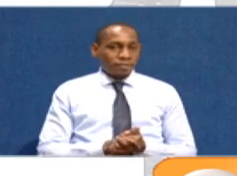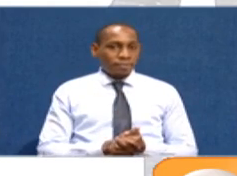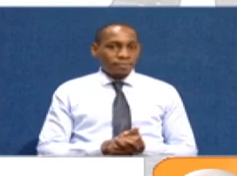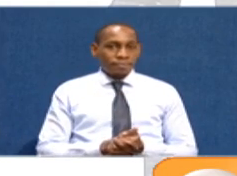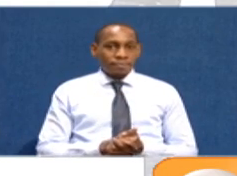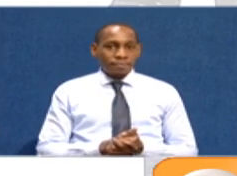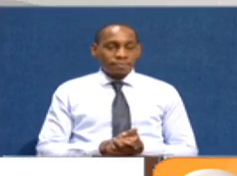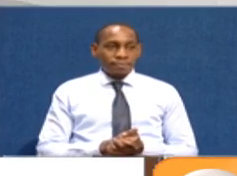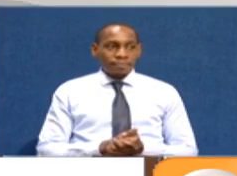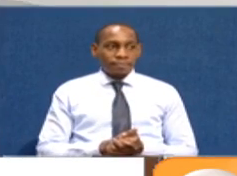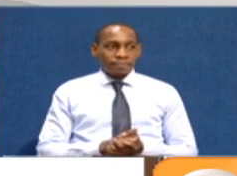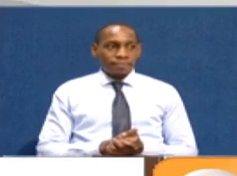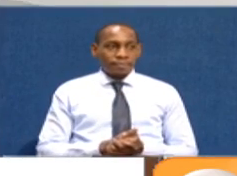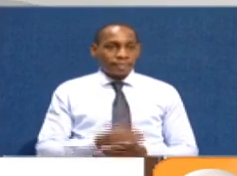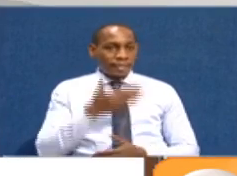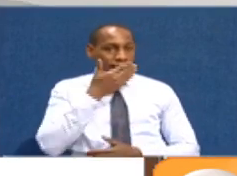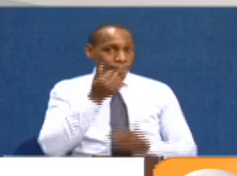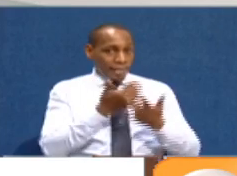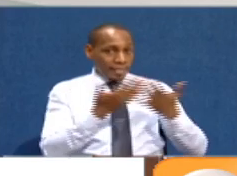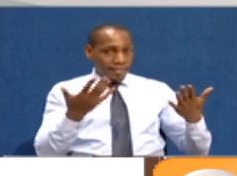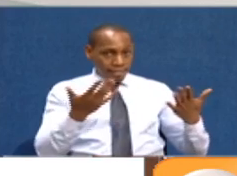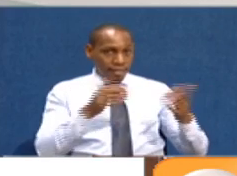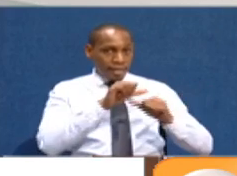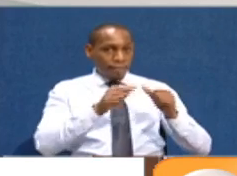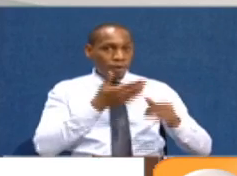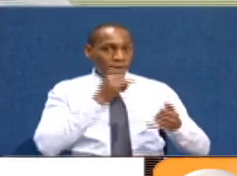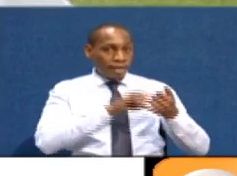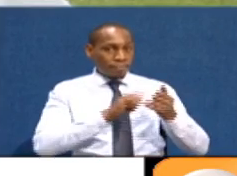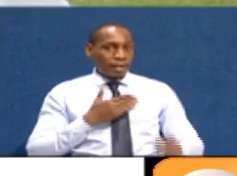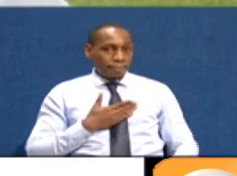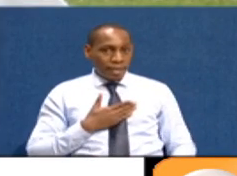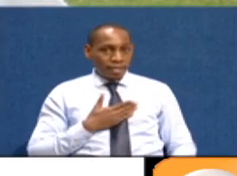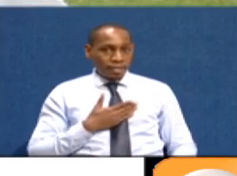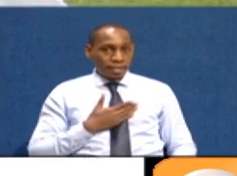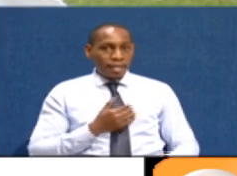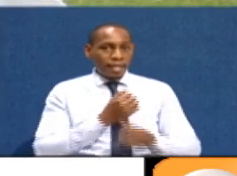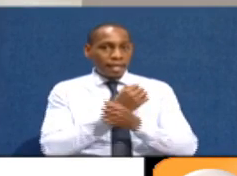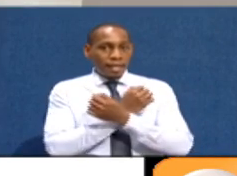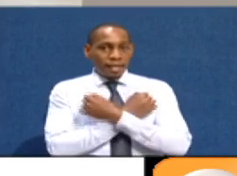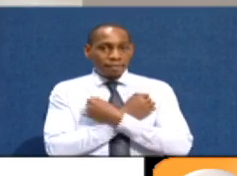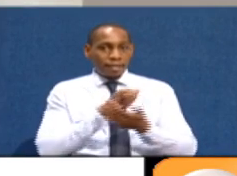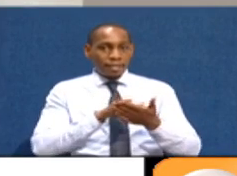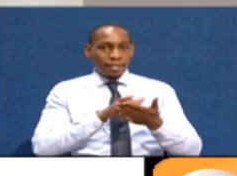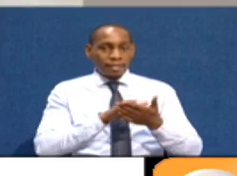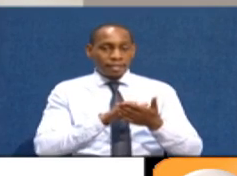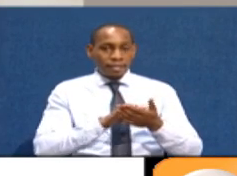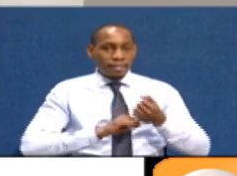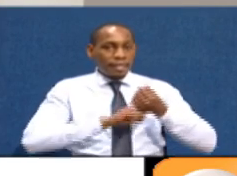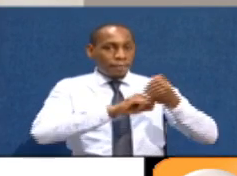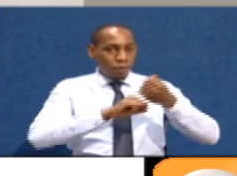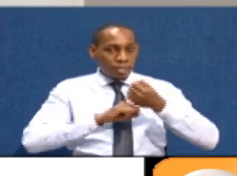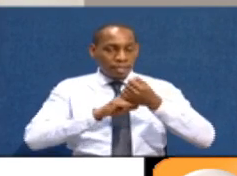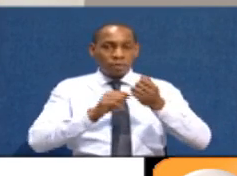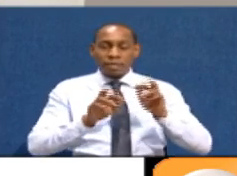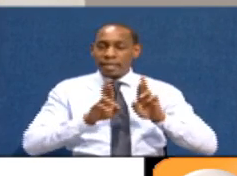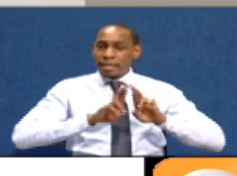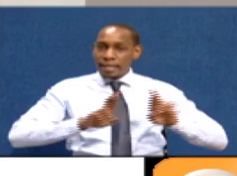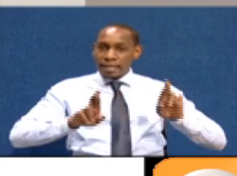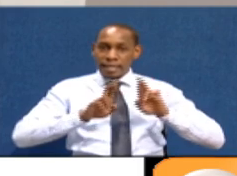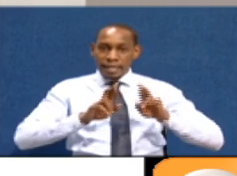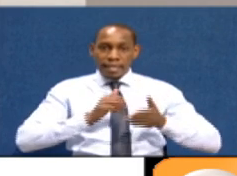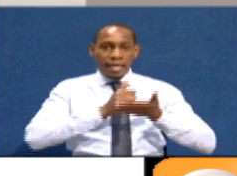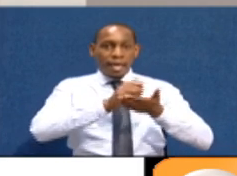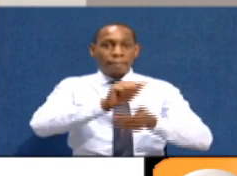here. The best thing about him, I love that he gives back. He's always opening his heart to other